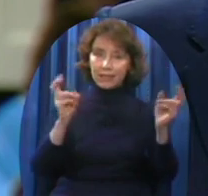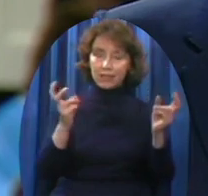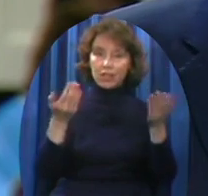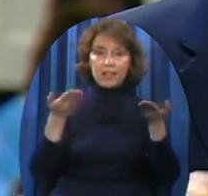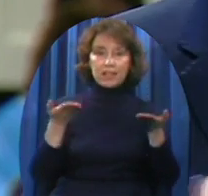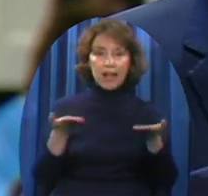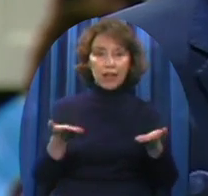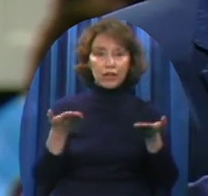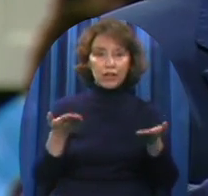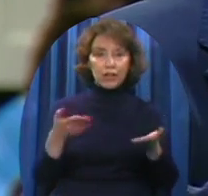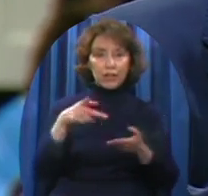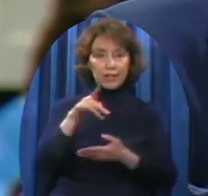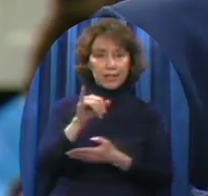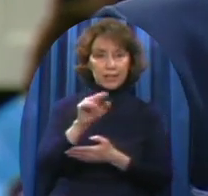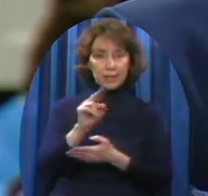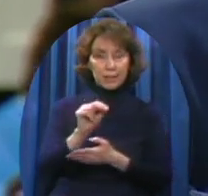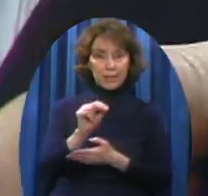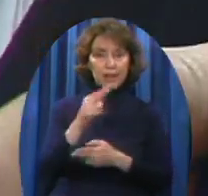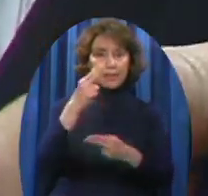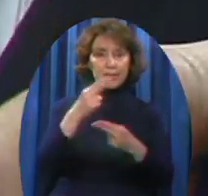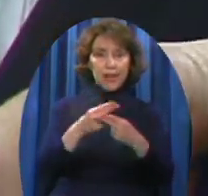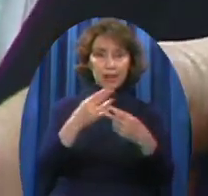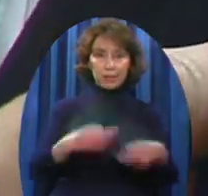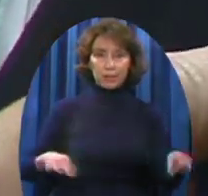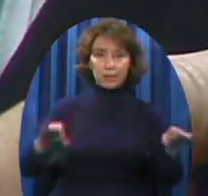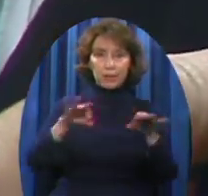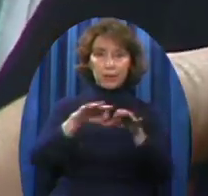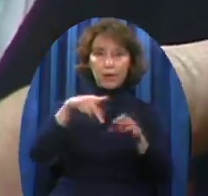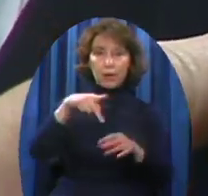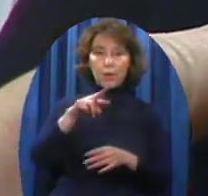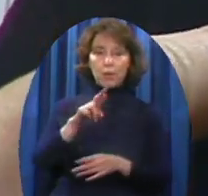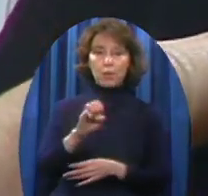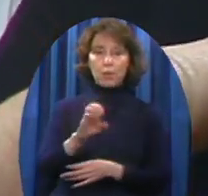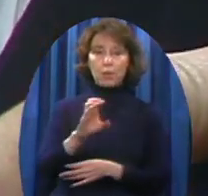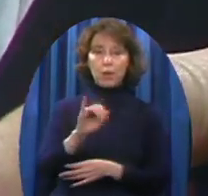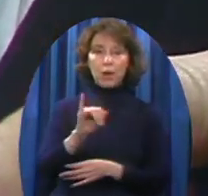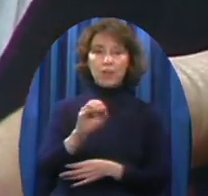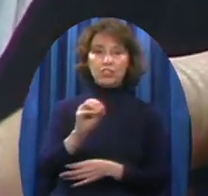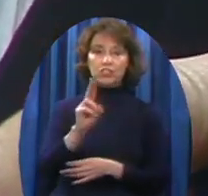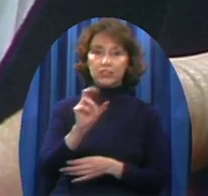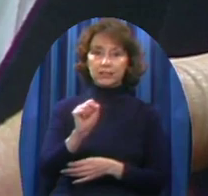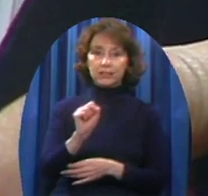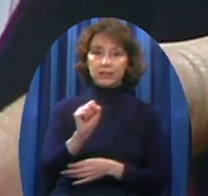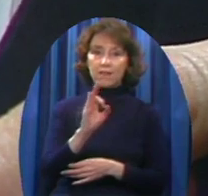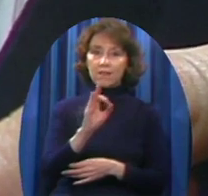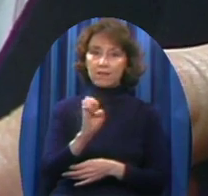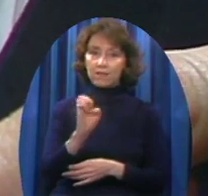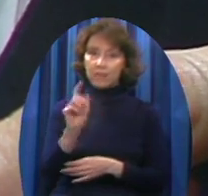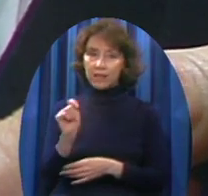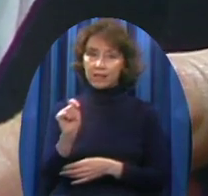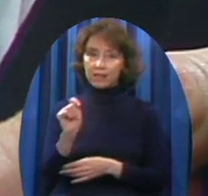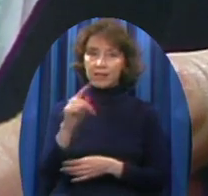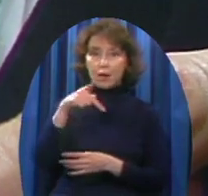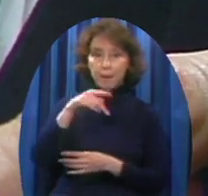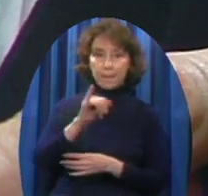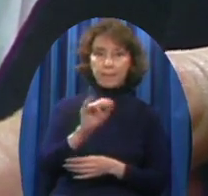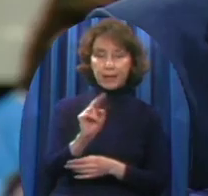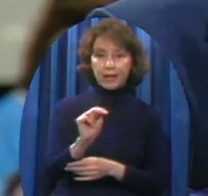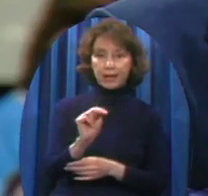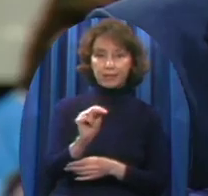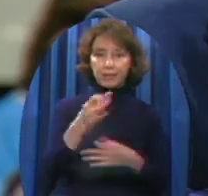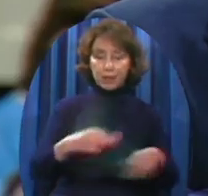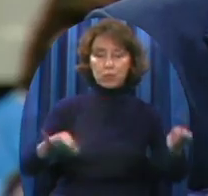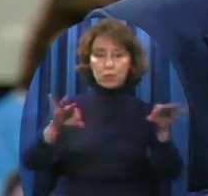called the Precious Feet lapel pin. This is one right here, the Precious Feet lapel pin. This is about the identical size